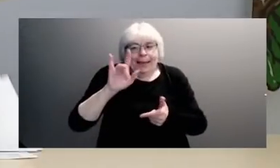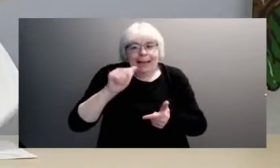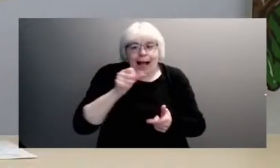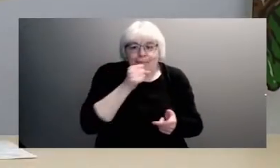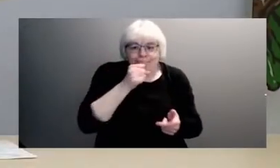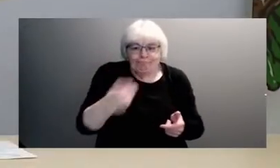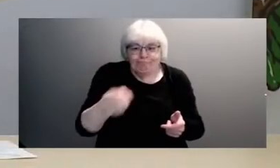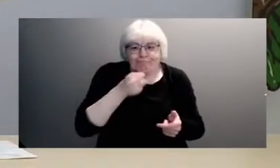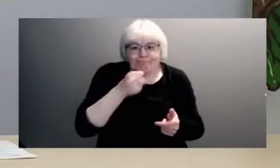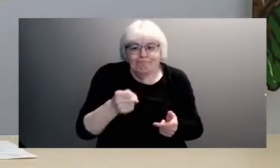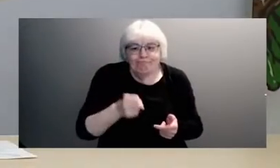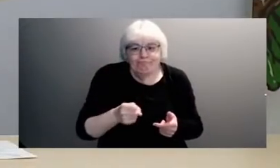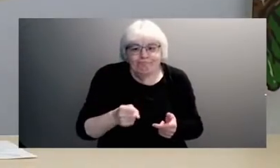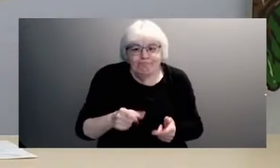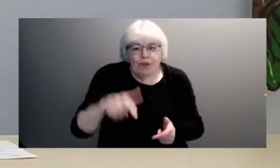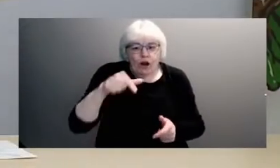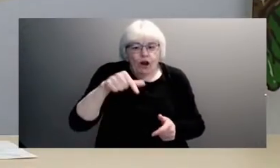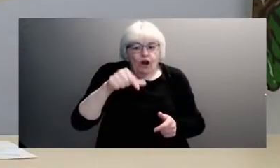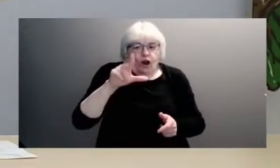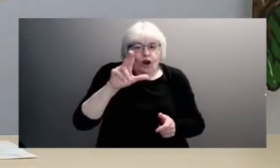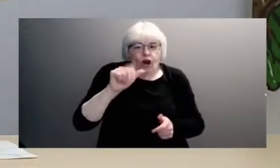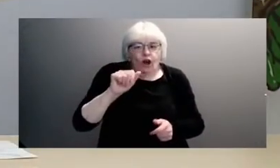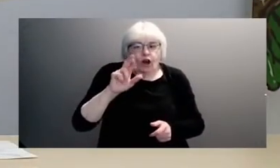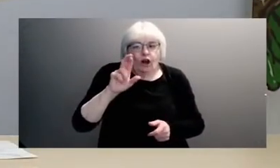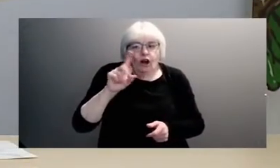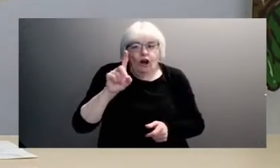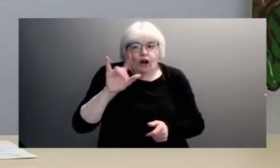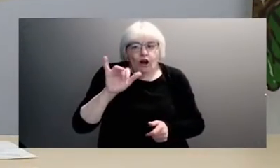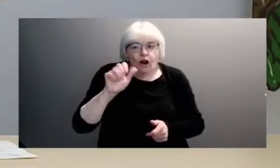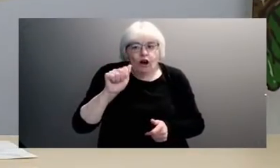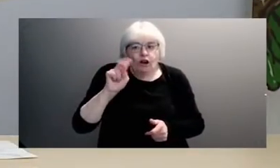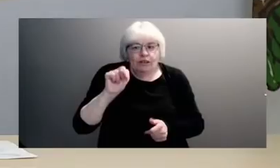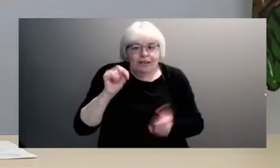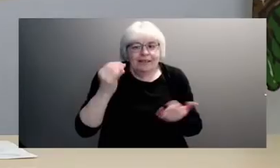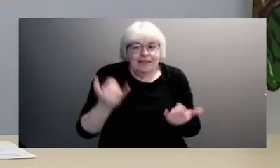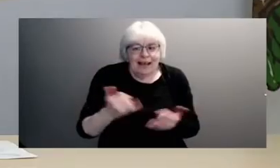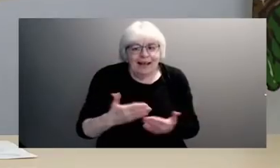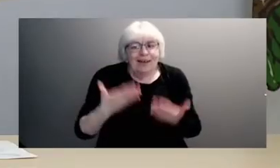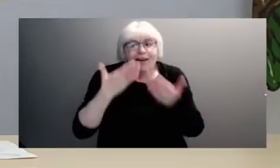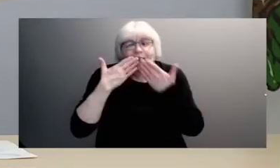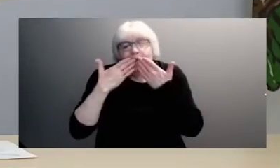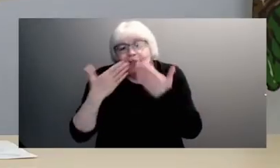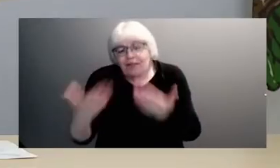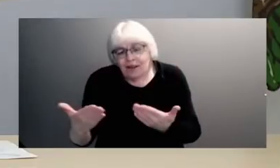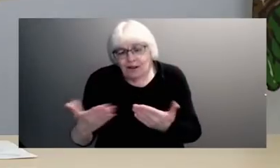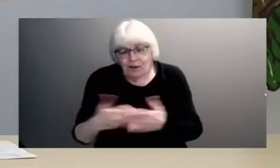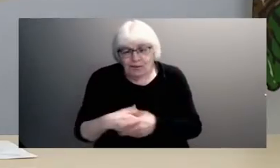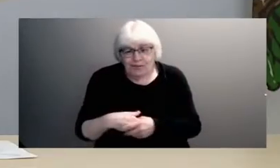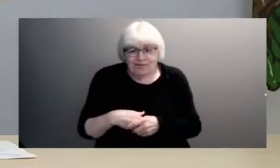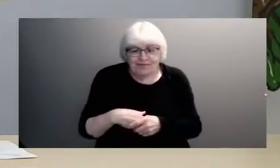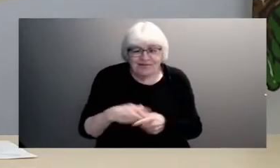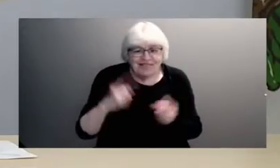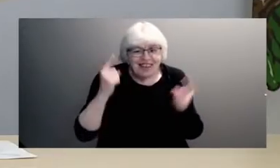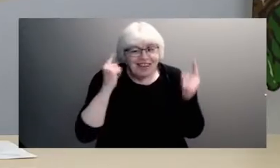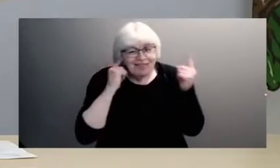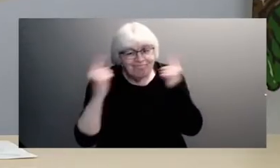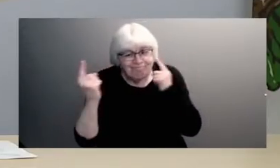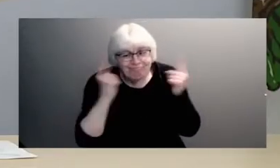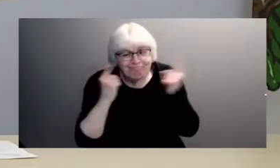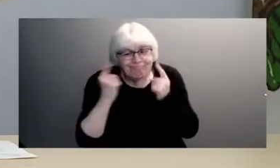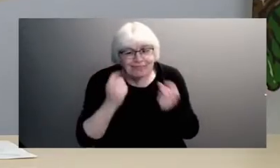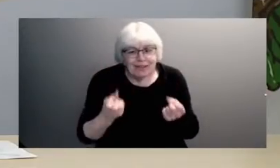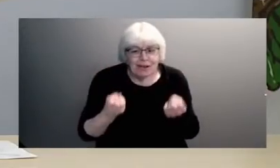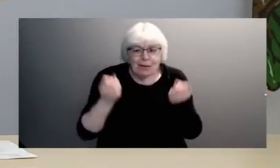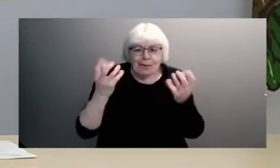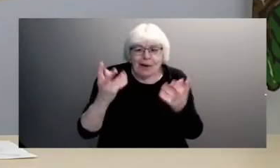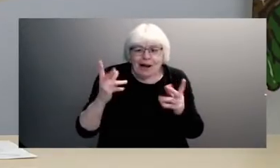Dr. Morrison, for taking our questions. There's been quite a bit of talk on social media with people wondering, as we've seen in Nova